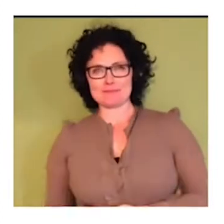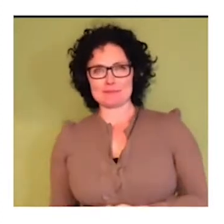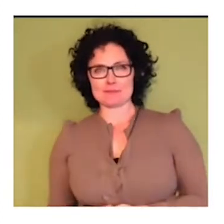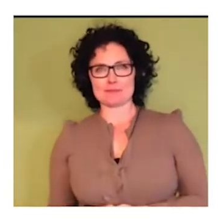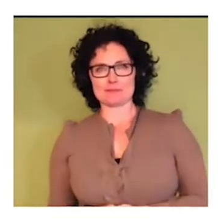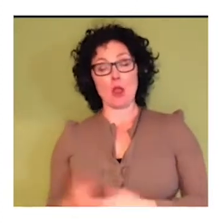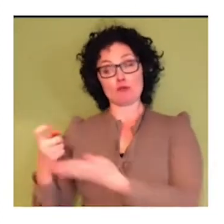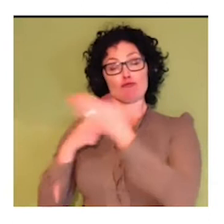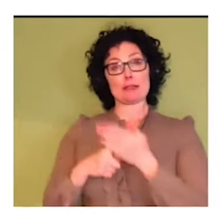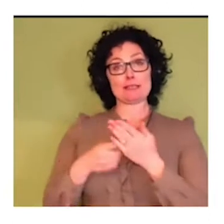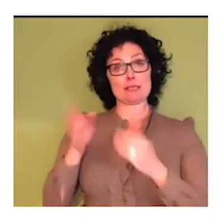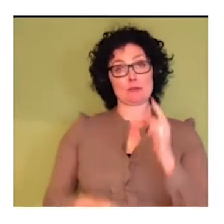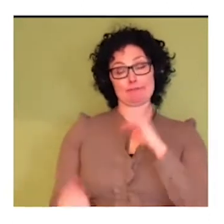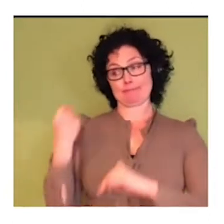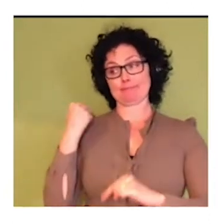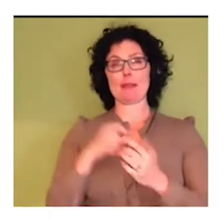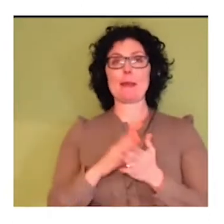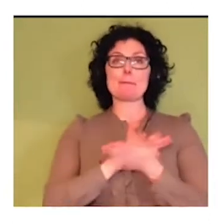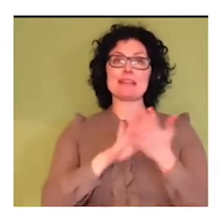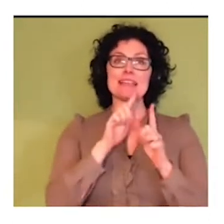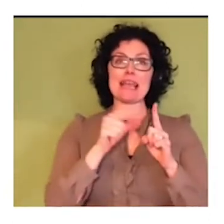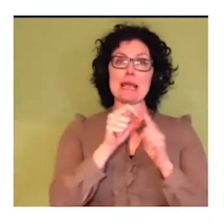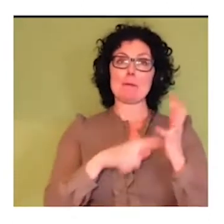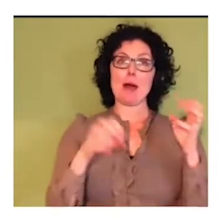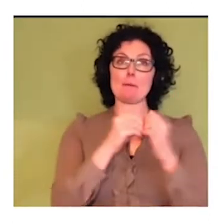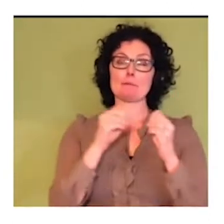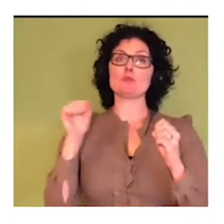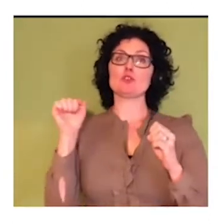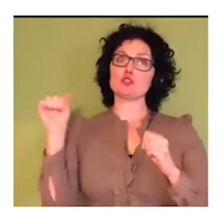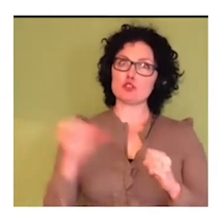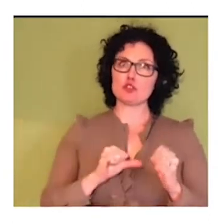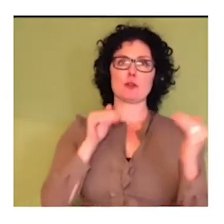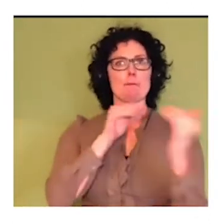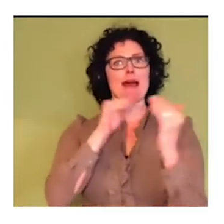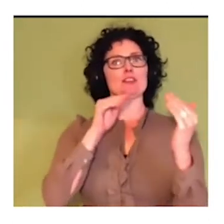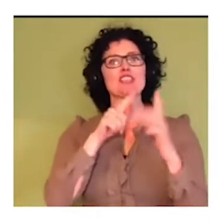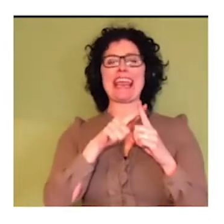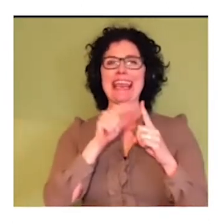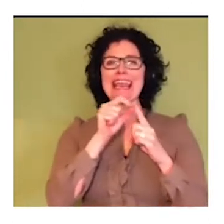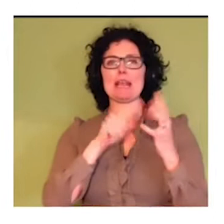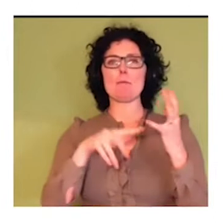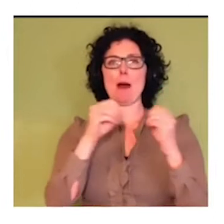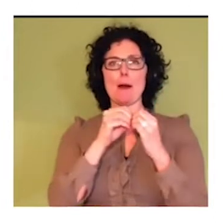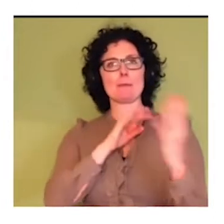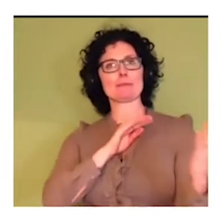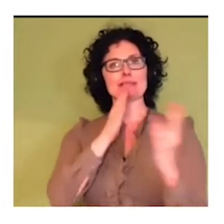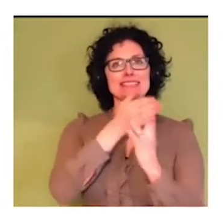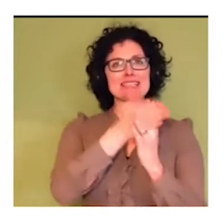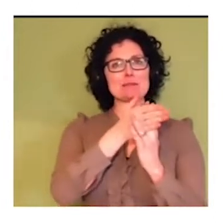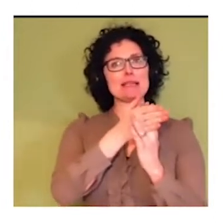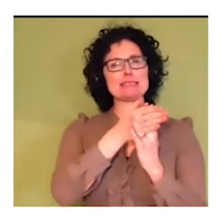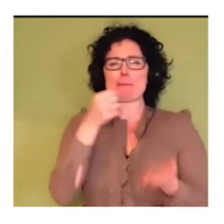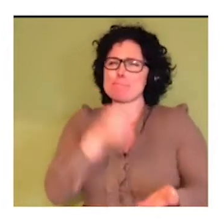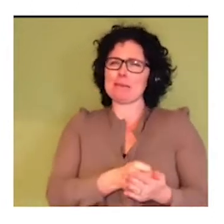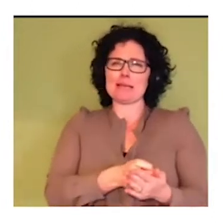the statement that an EPUB should conform to the EPUB accessibility specification, which sets out the minimum requirements for what